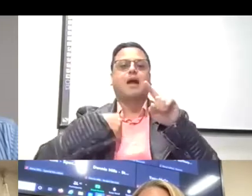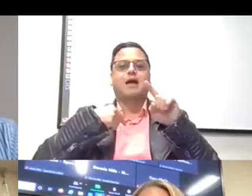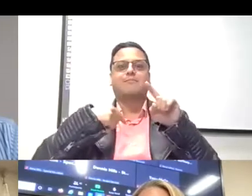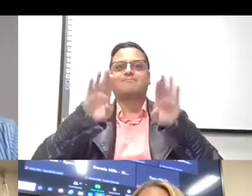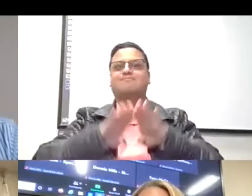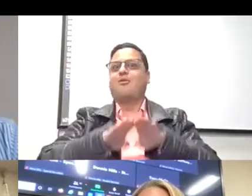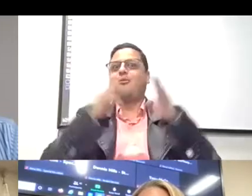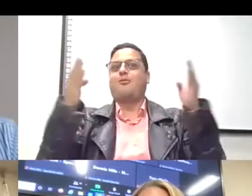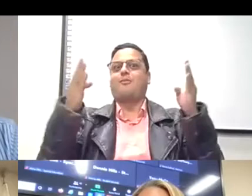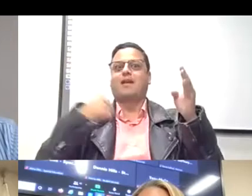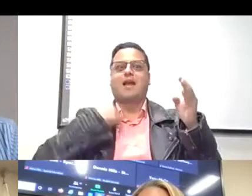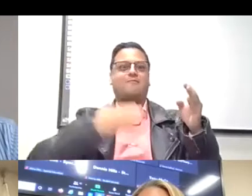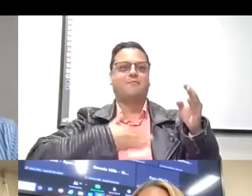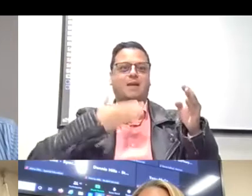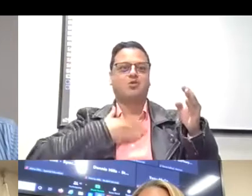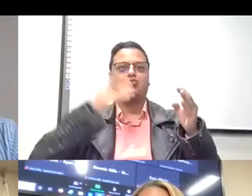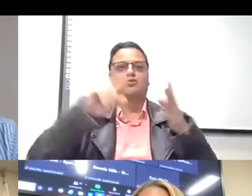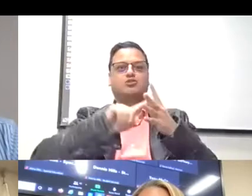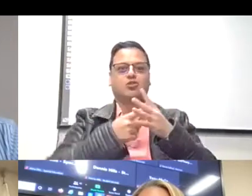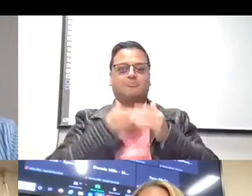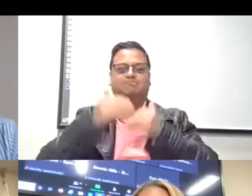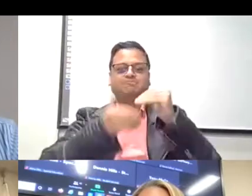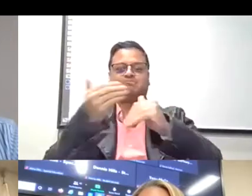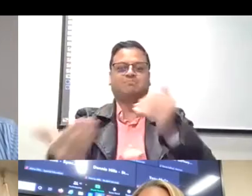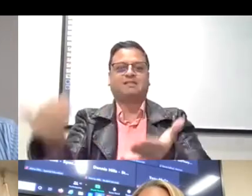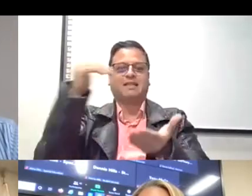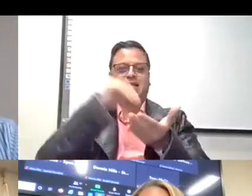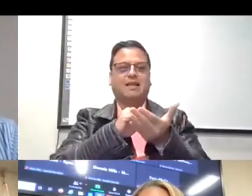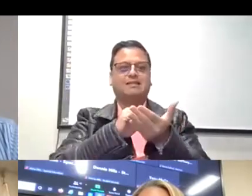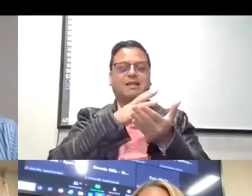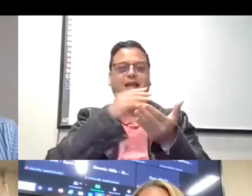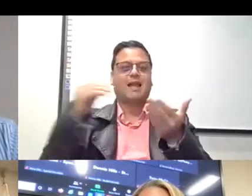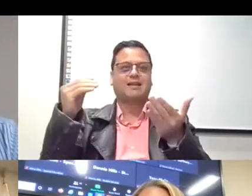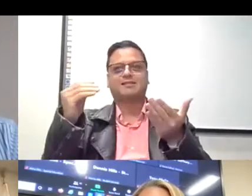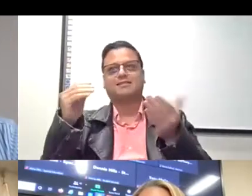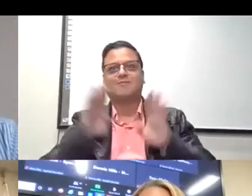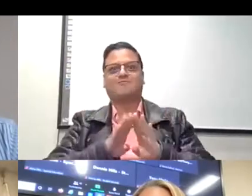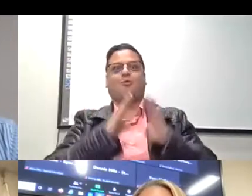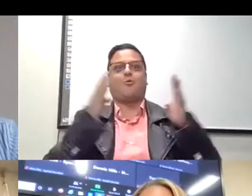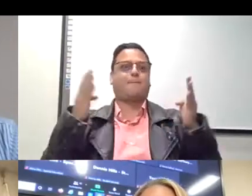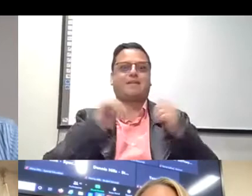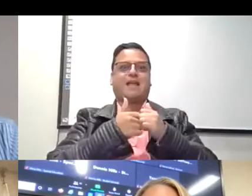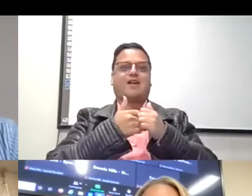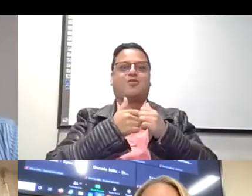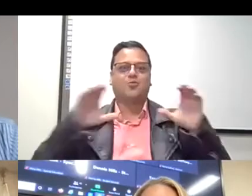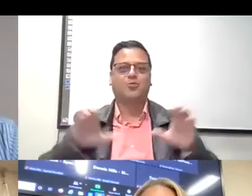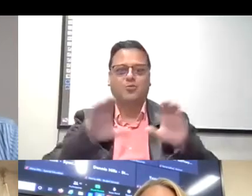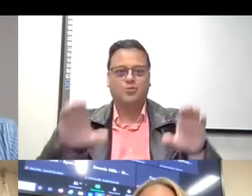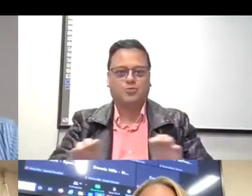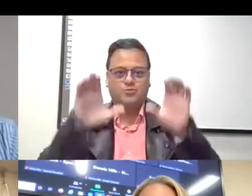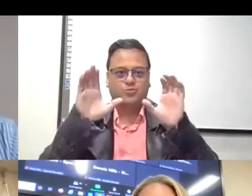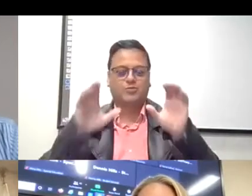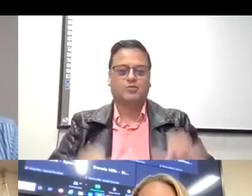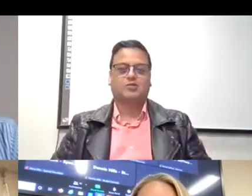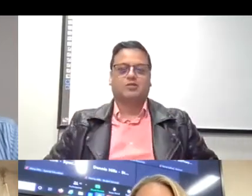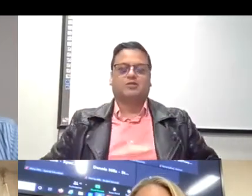I'm just really glad that we're going to start these things up again, and just kind of open to how we actually go about it. So,